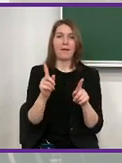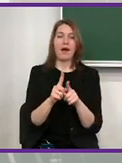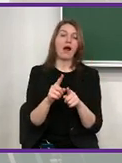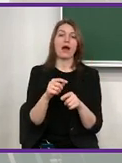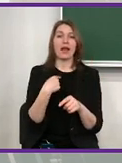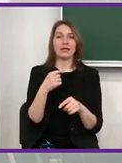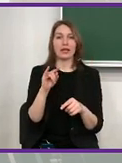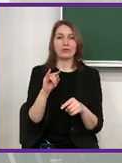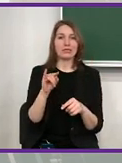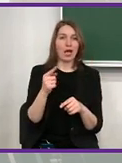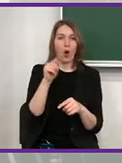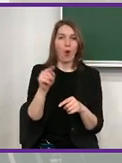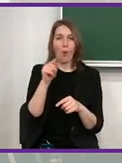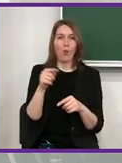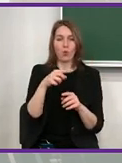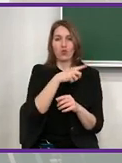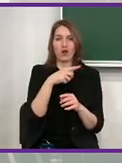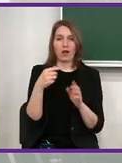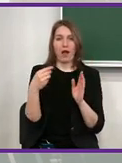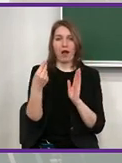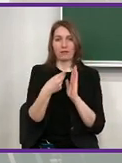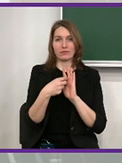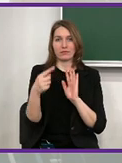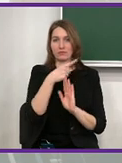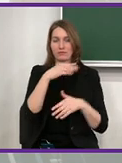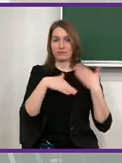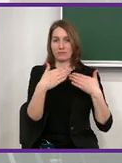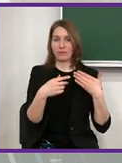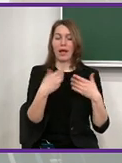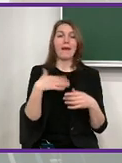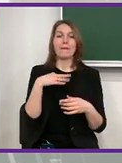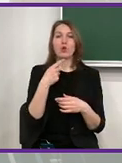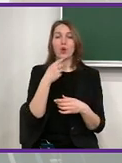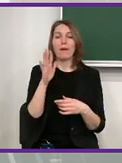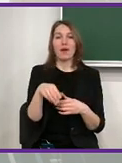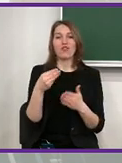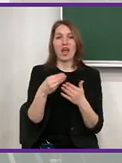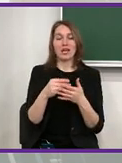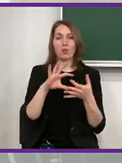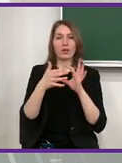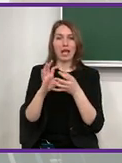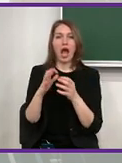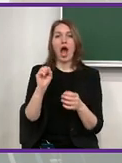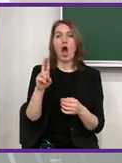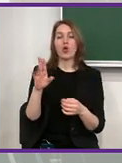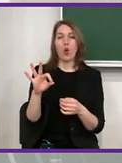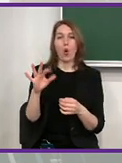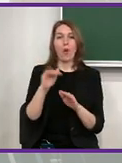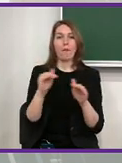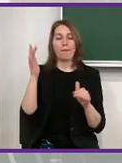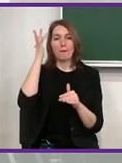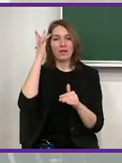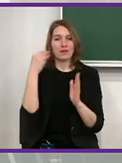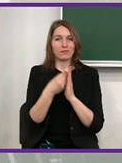what happens with the goods after the end of their useful life. Here I have gaps, because we